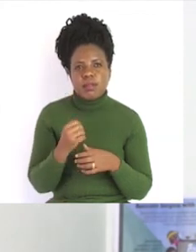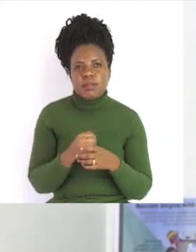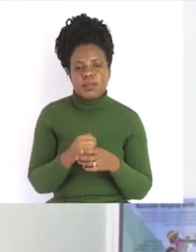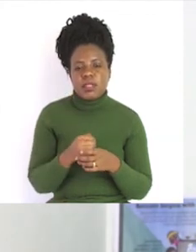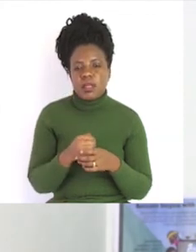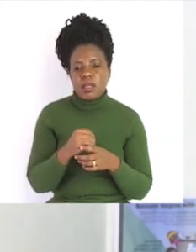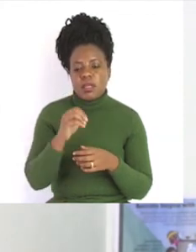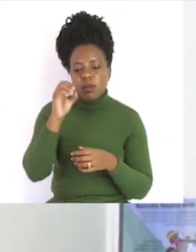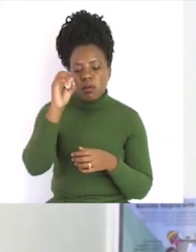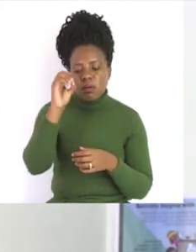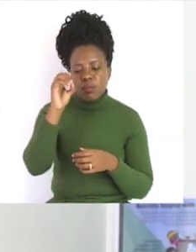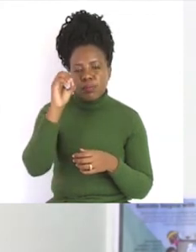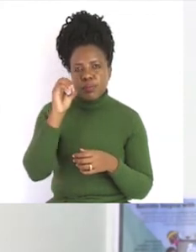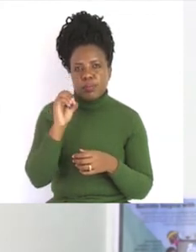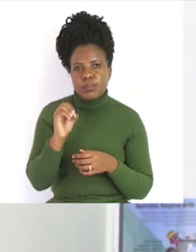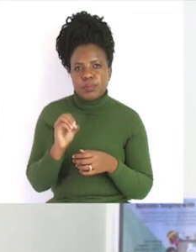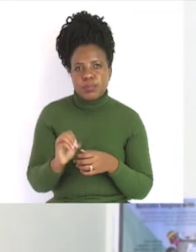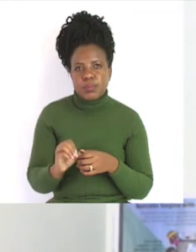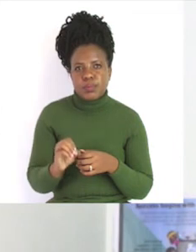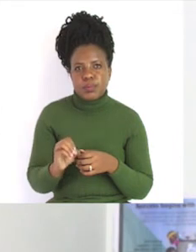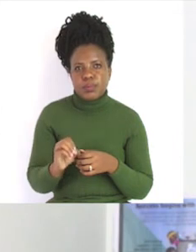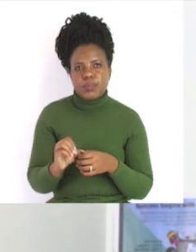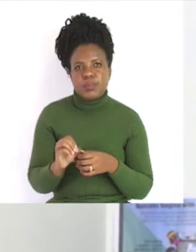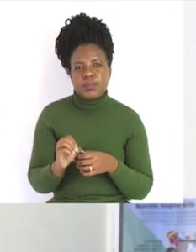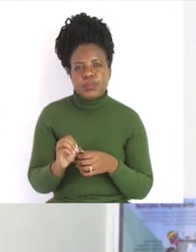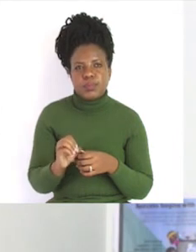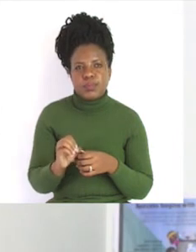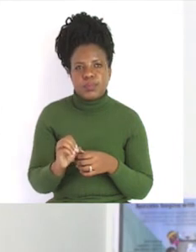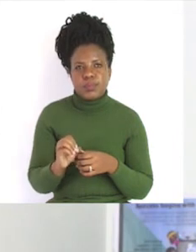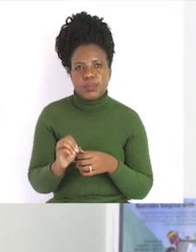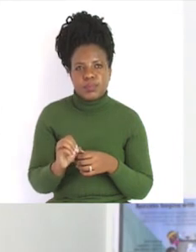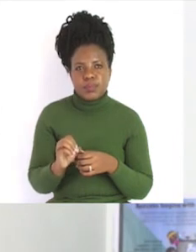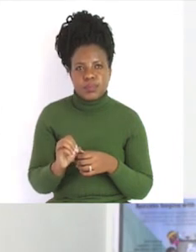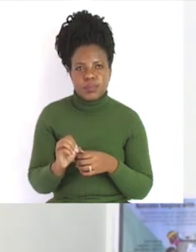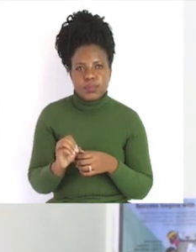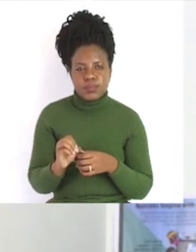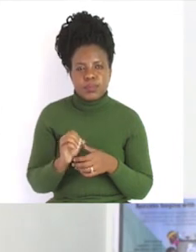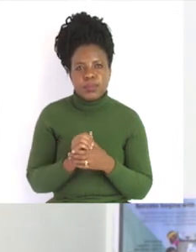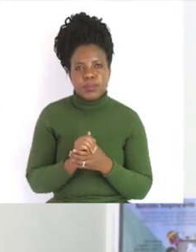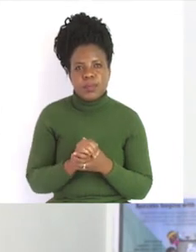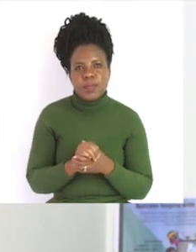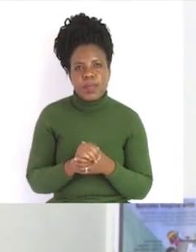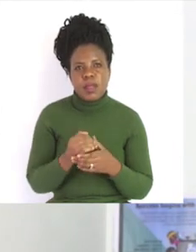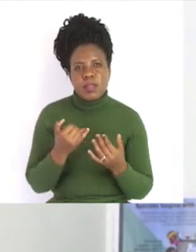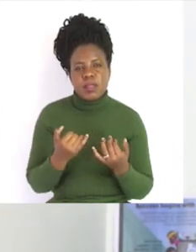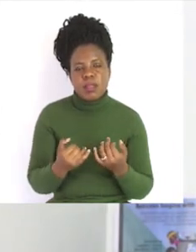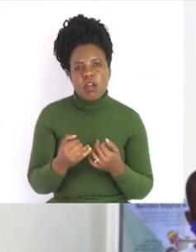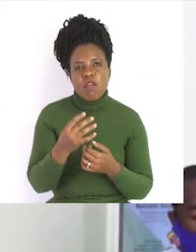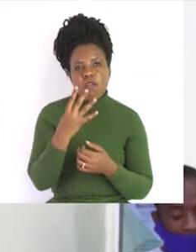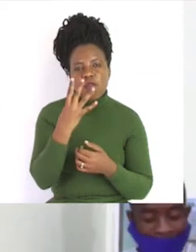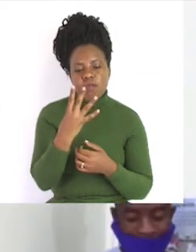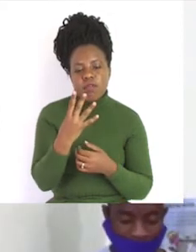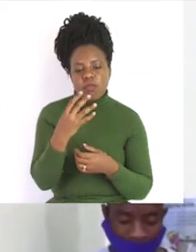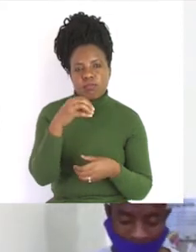And then I will drop the 0. Or let me say the placeholder. And